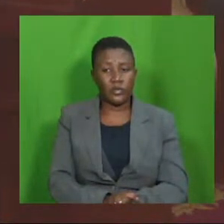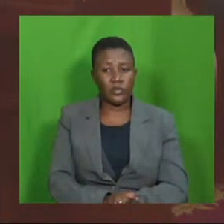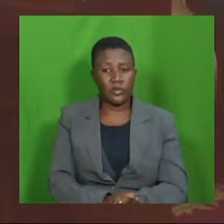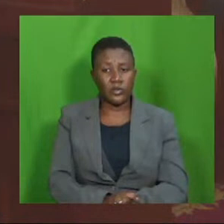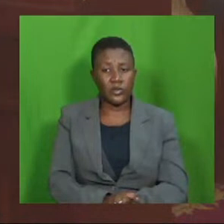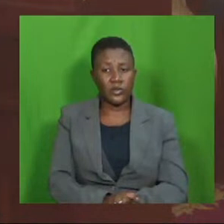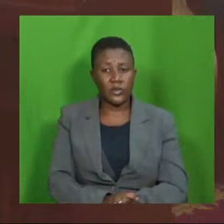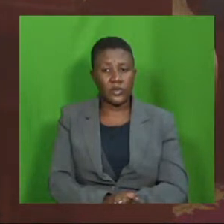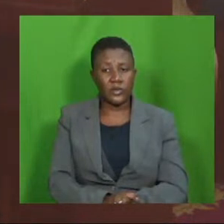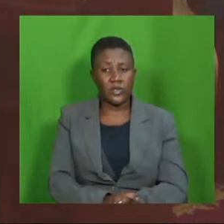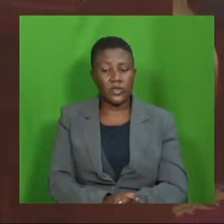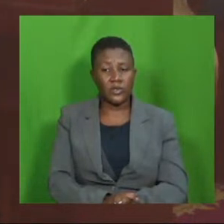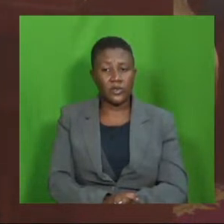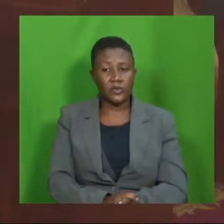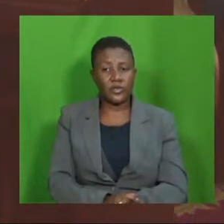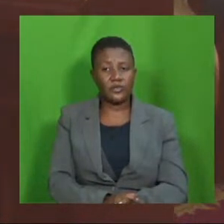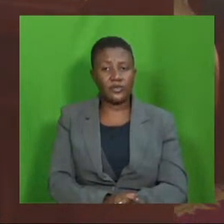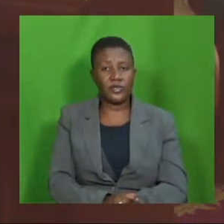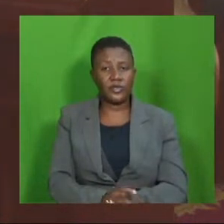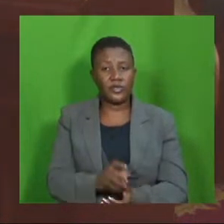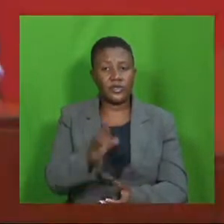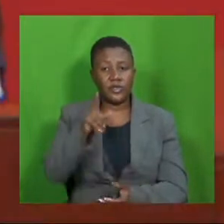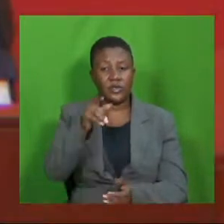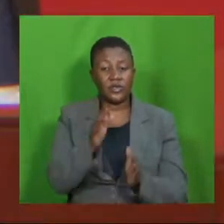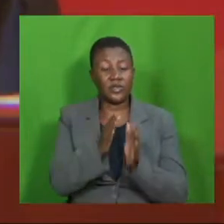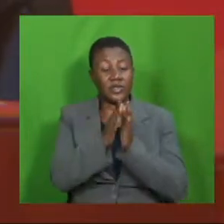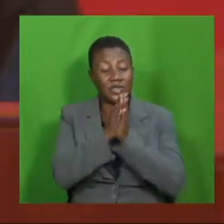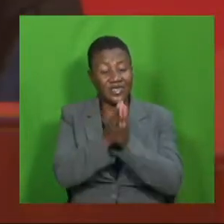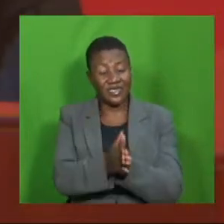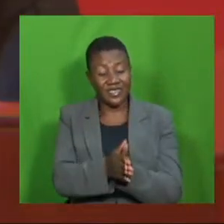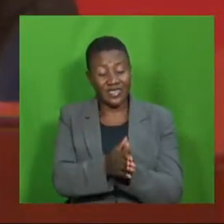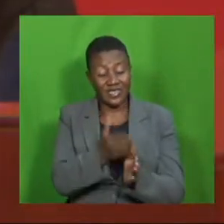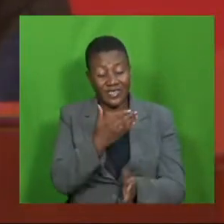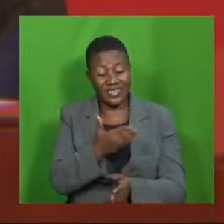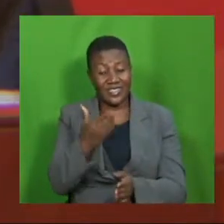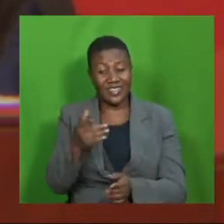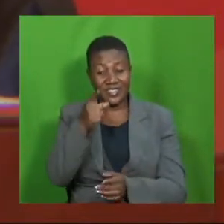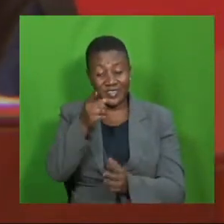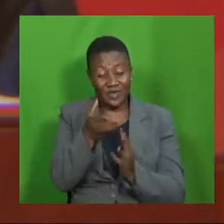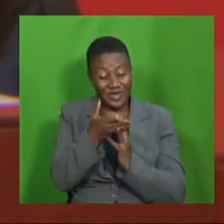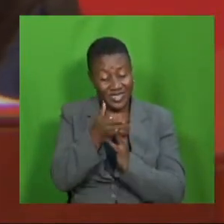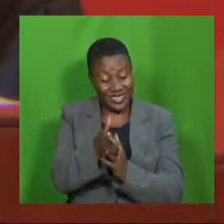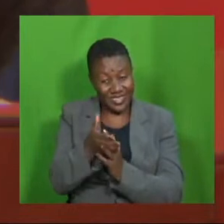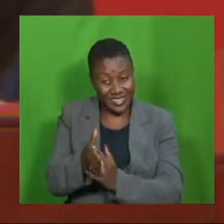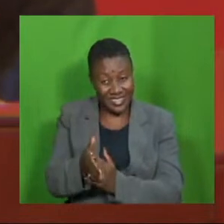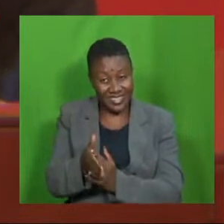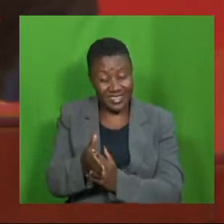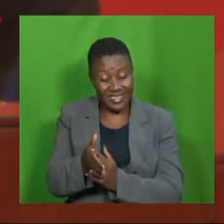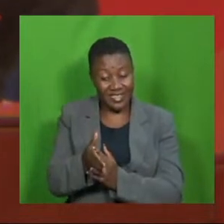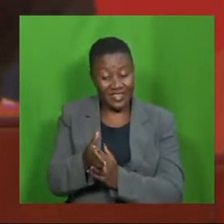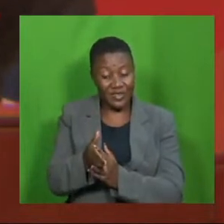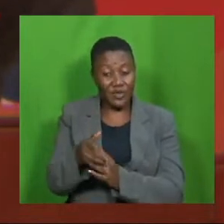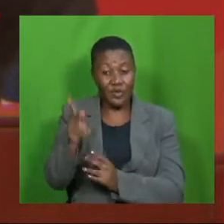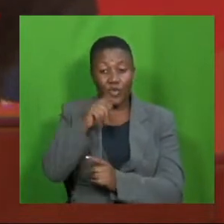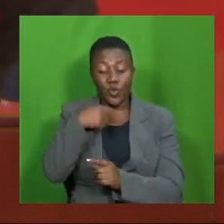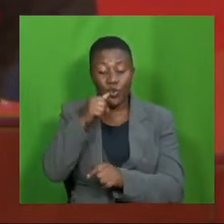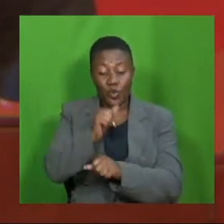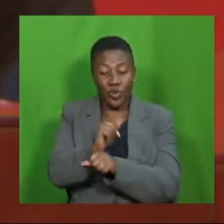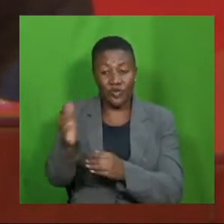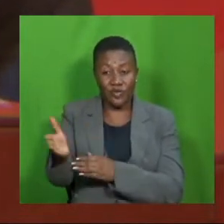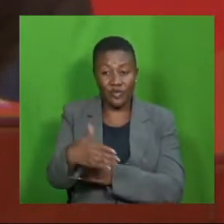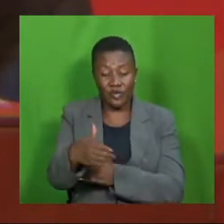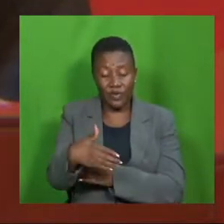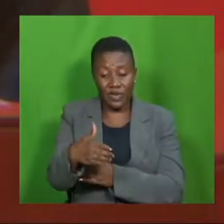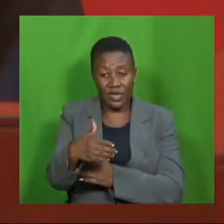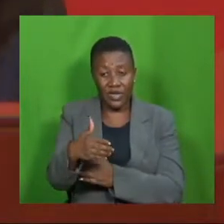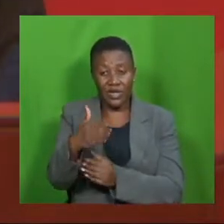Honourable Minister is asking that the things you share, the fisher folk, local people don't appear to receive them. Will